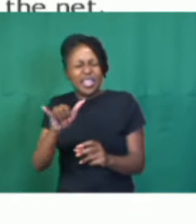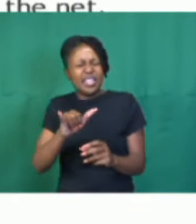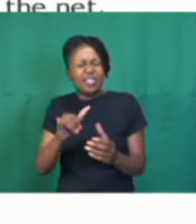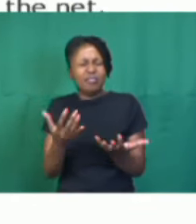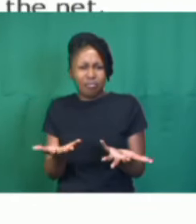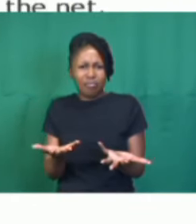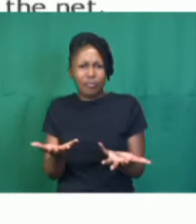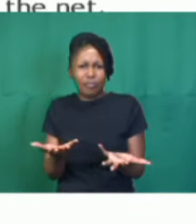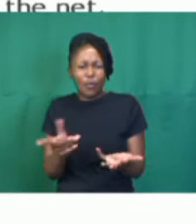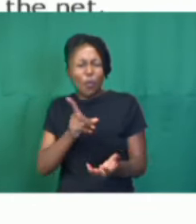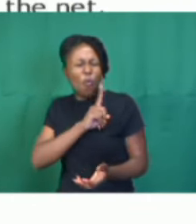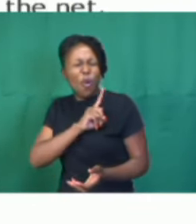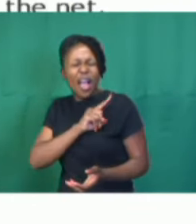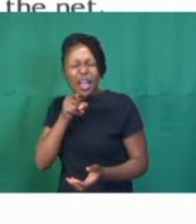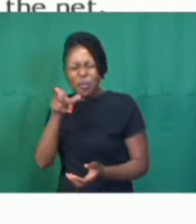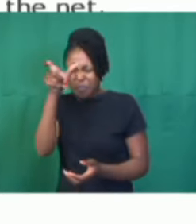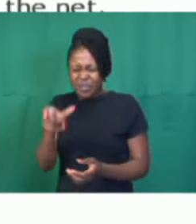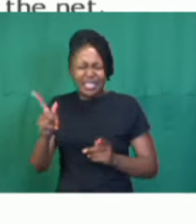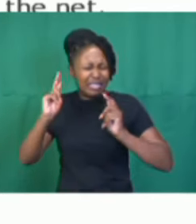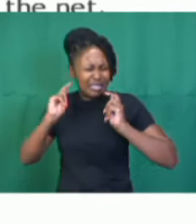writer is tired, why he is